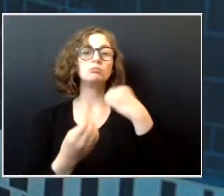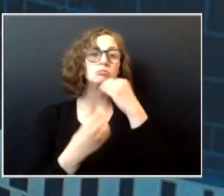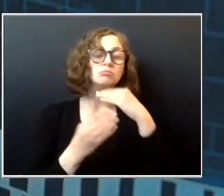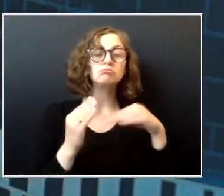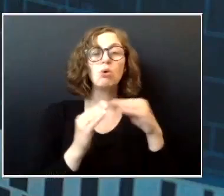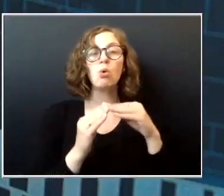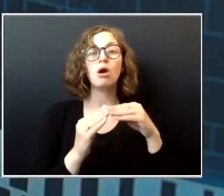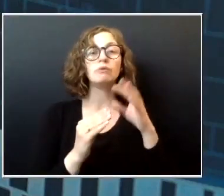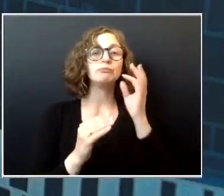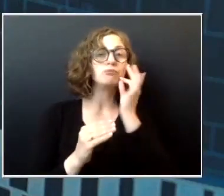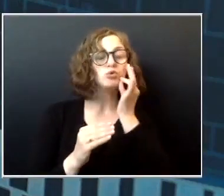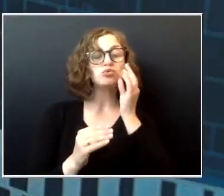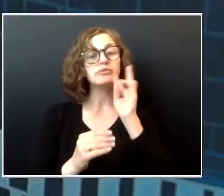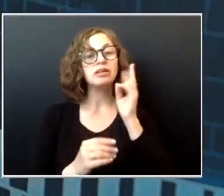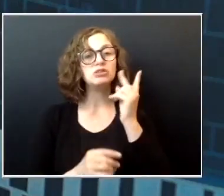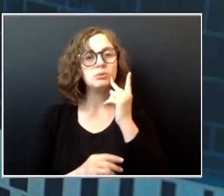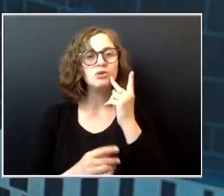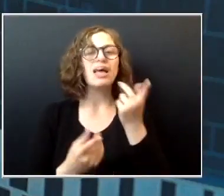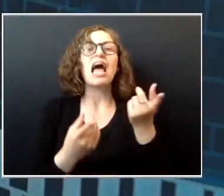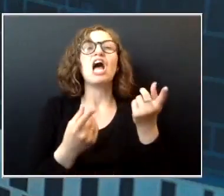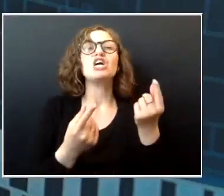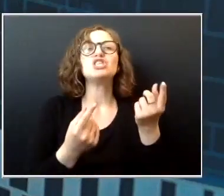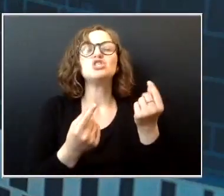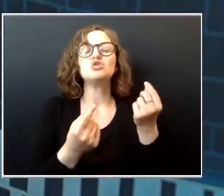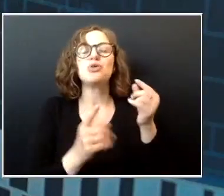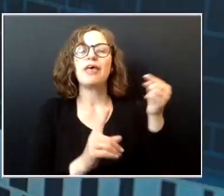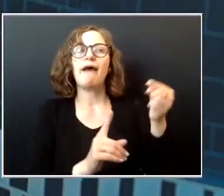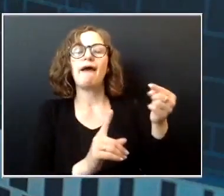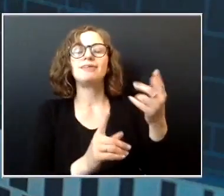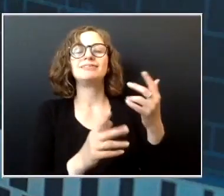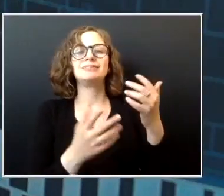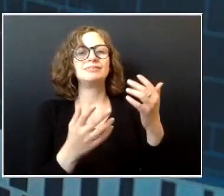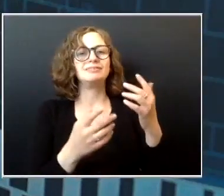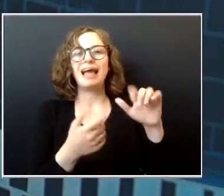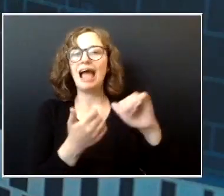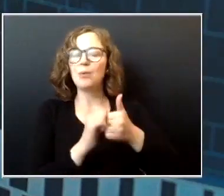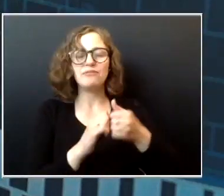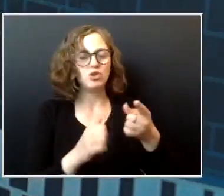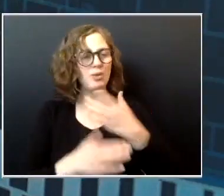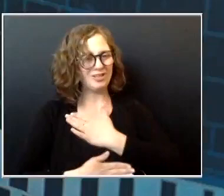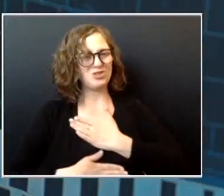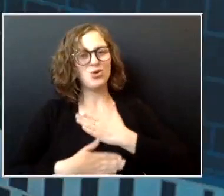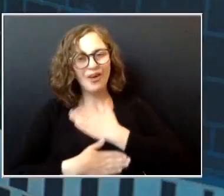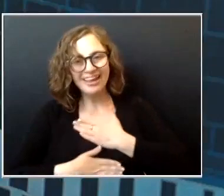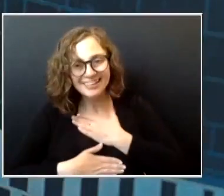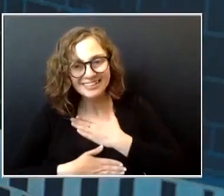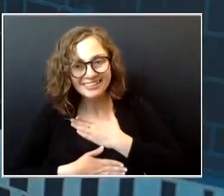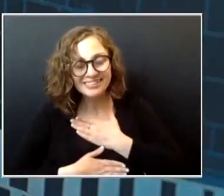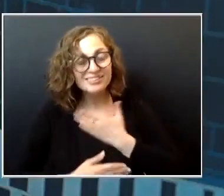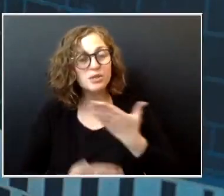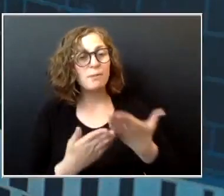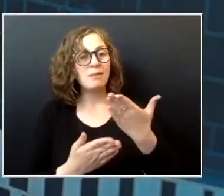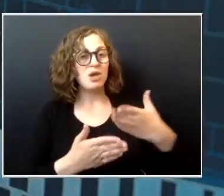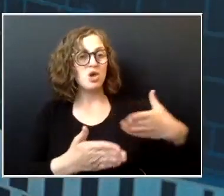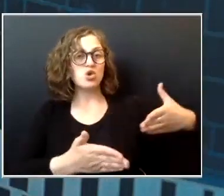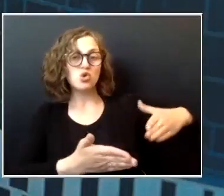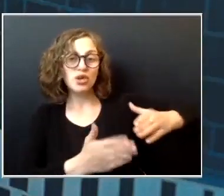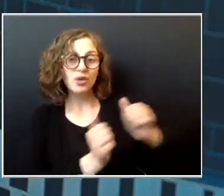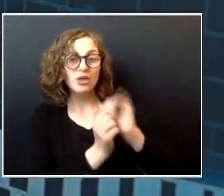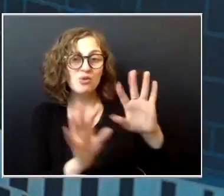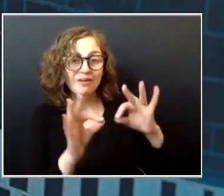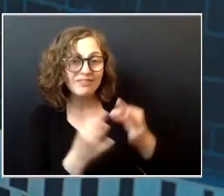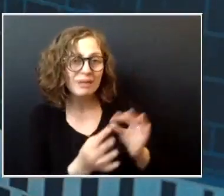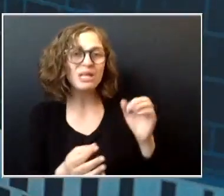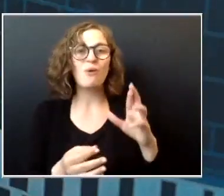way that is enjoyable, whether that's cooking with your family over fruits and vegetables, or having a dance party in your kitchen with your